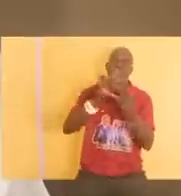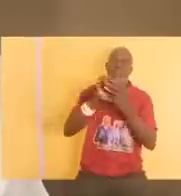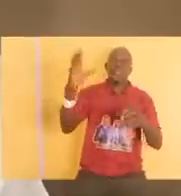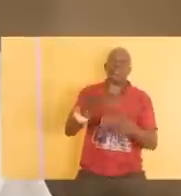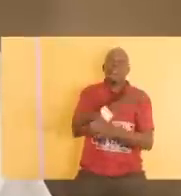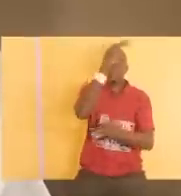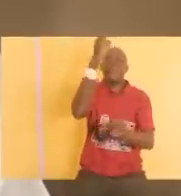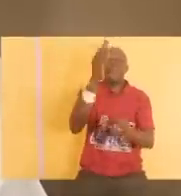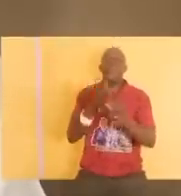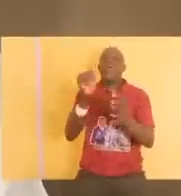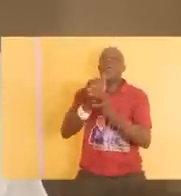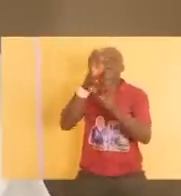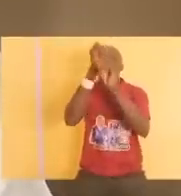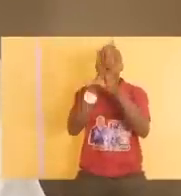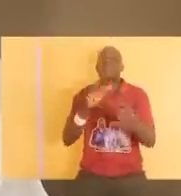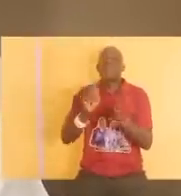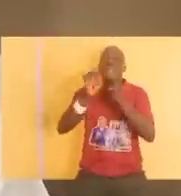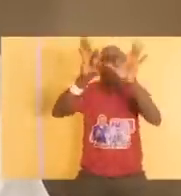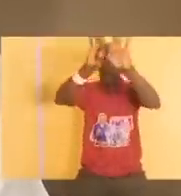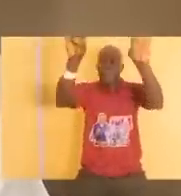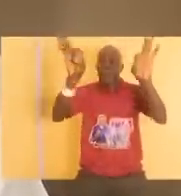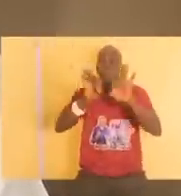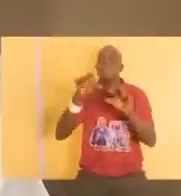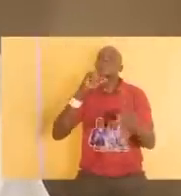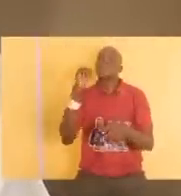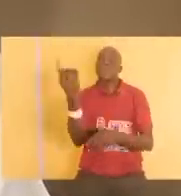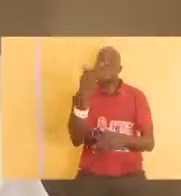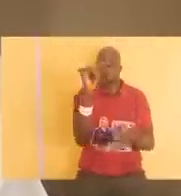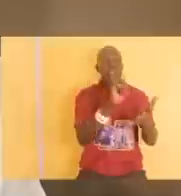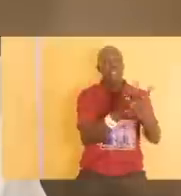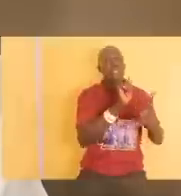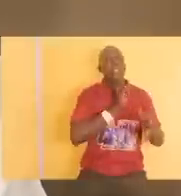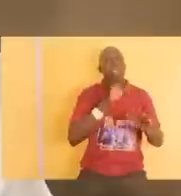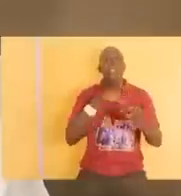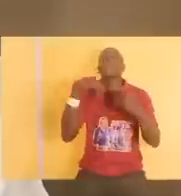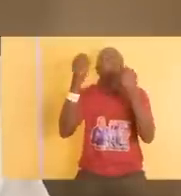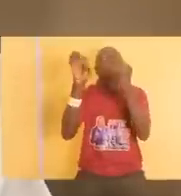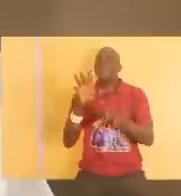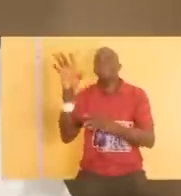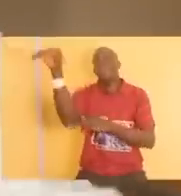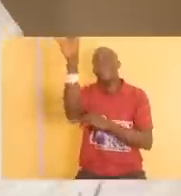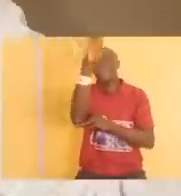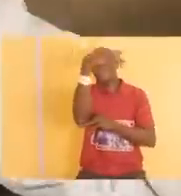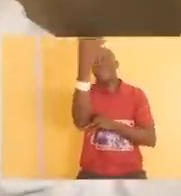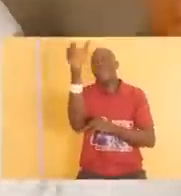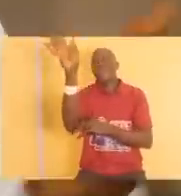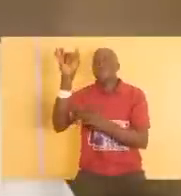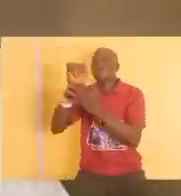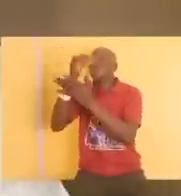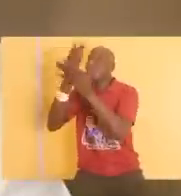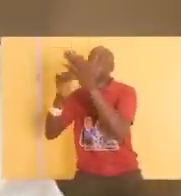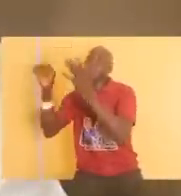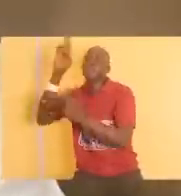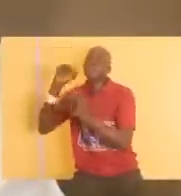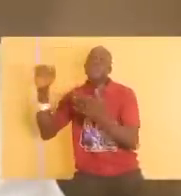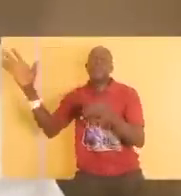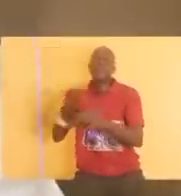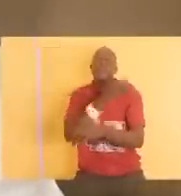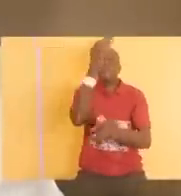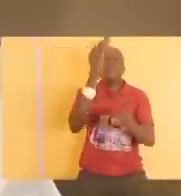bàbá. And your symbol of faith. Mo bless the file. I bless your file. Ìyẹn nìkan kọ́. Not only that. Mo bless àṣì ayé. I bless your flag. Àti gbogbo tó bá lò bí